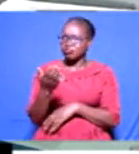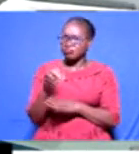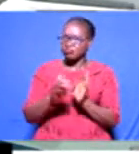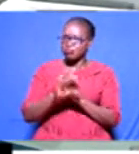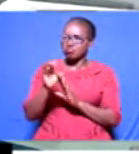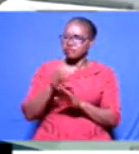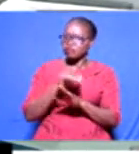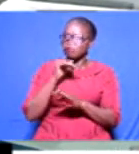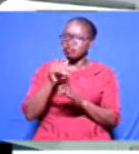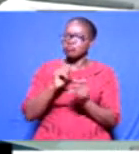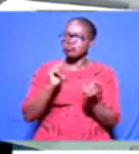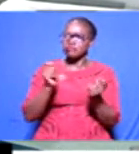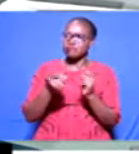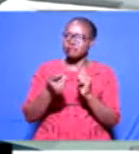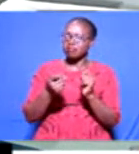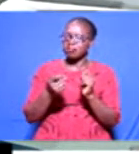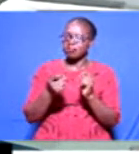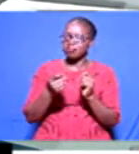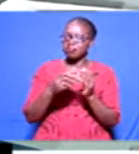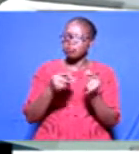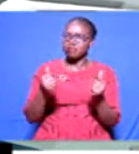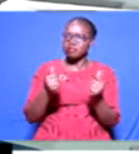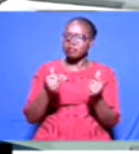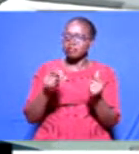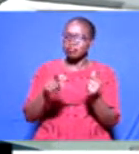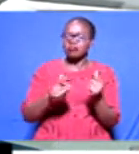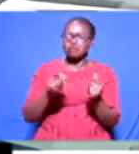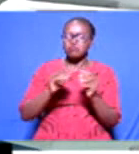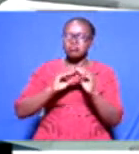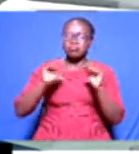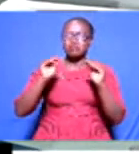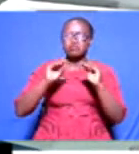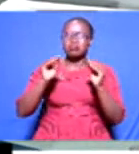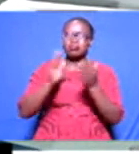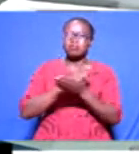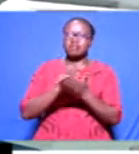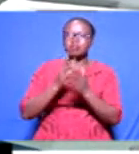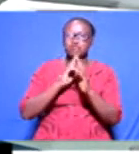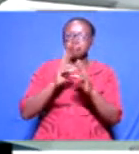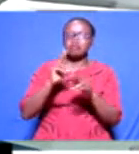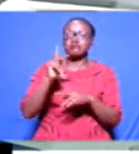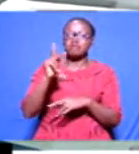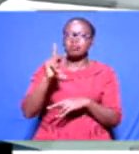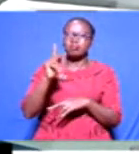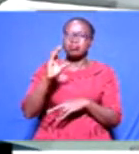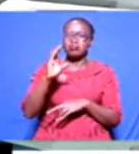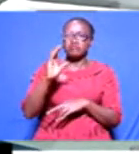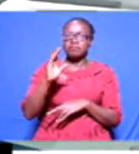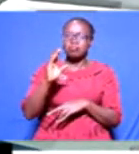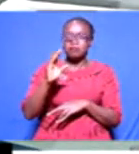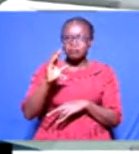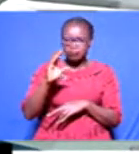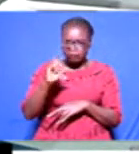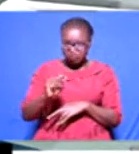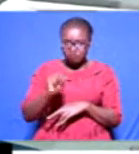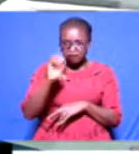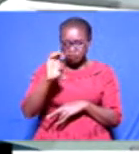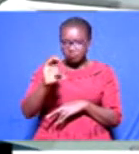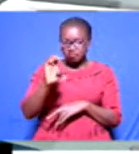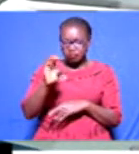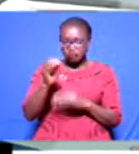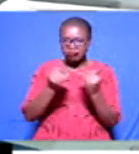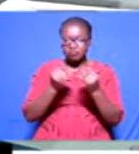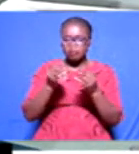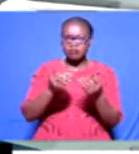address emerging needs in the education sector. Wajigi said results of the Kenya Certificate of Secondary Education released on Saturday